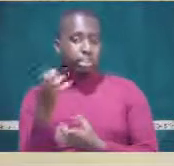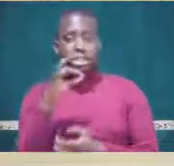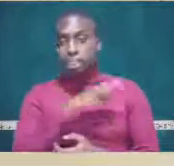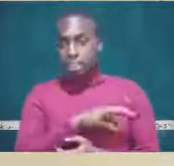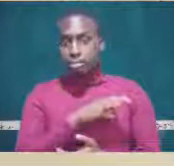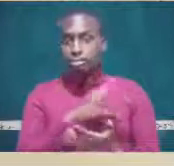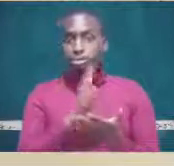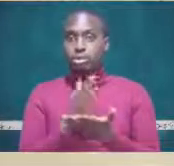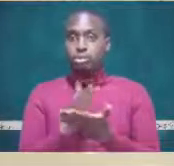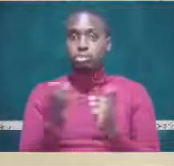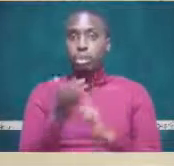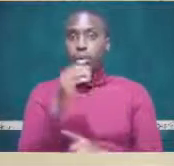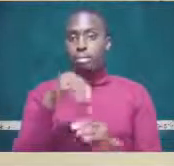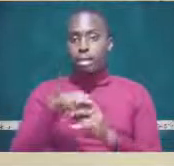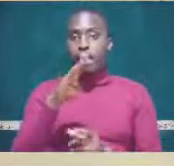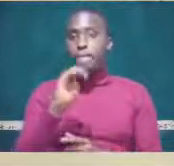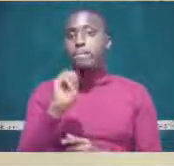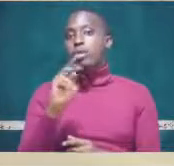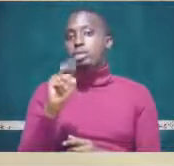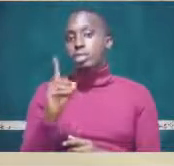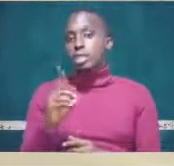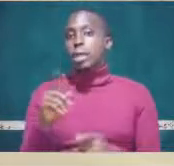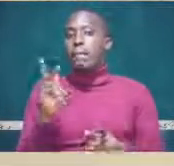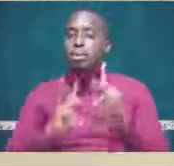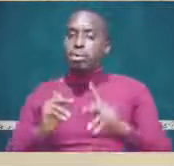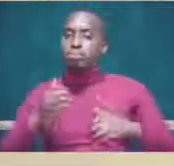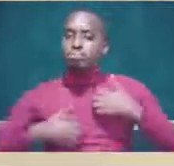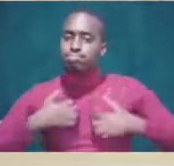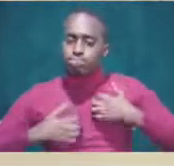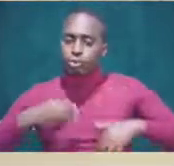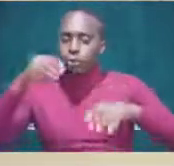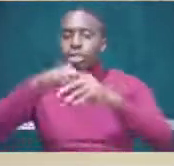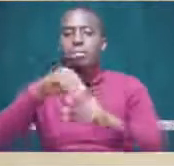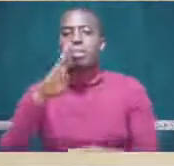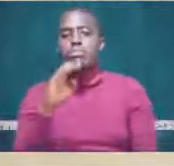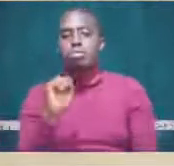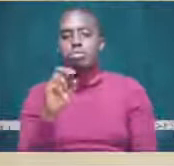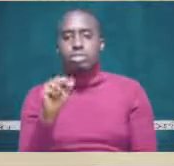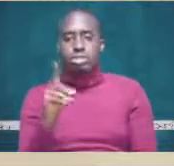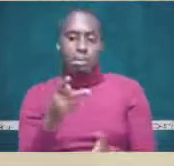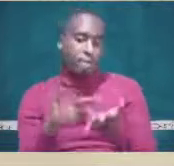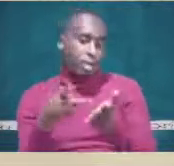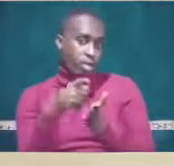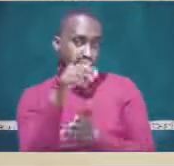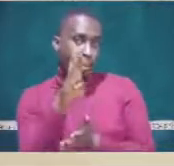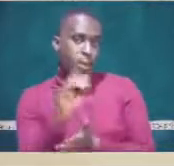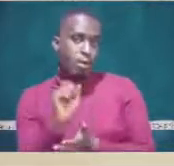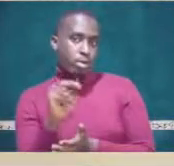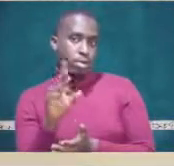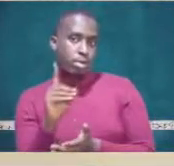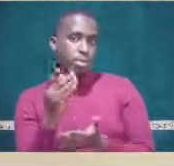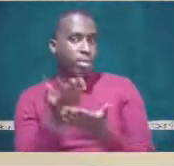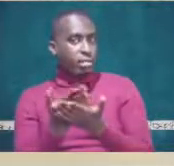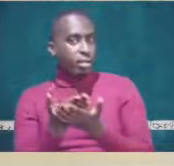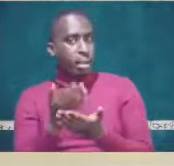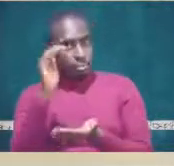that will be earned on the bond is high, people will be encouraged to invest in bonds. They will buy bonds, which reduces the demand for